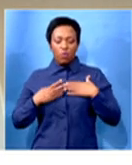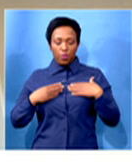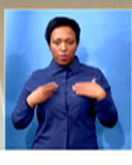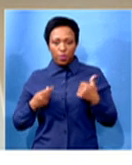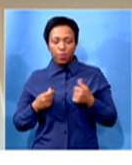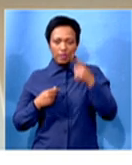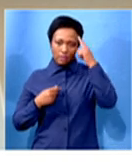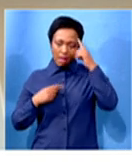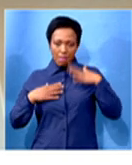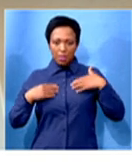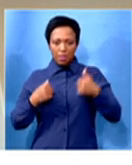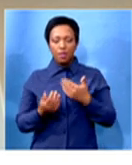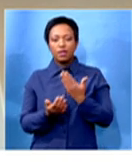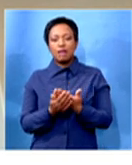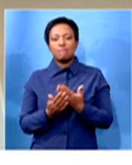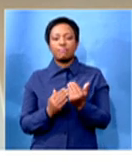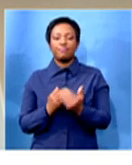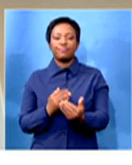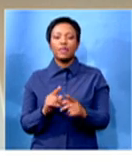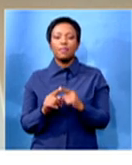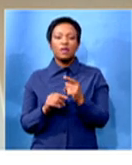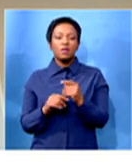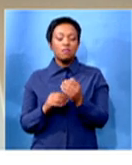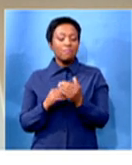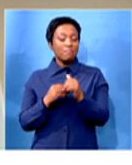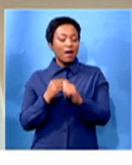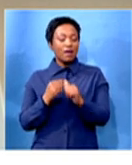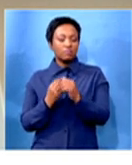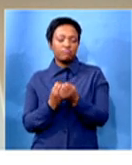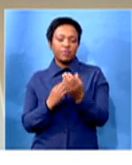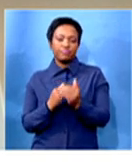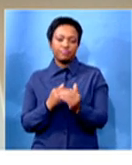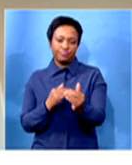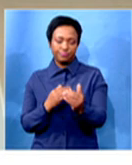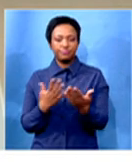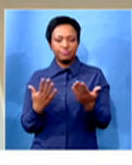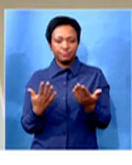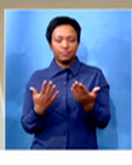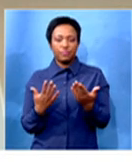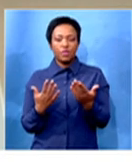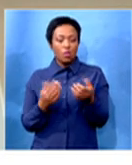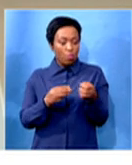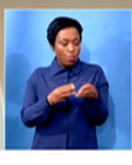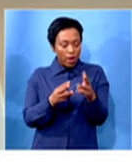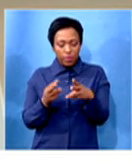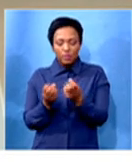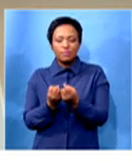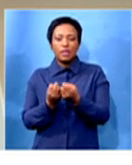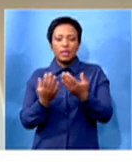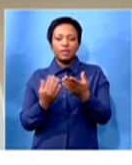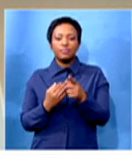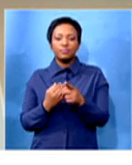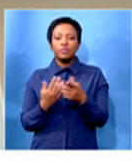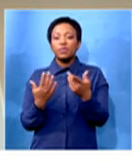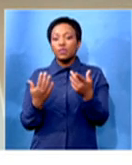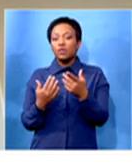yes, I think we still have months ahead of us in many ways, and so again,